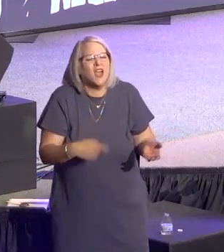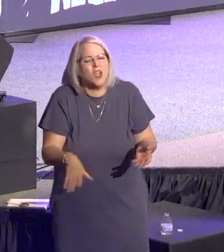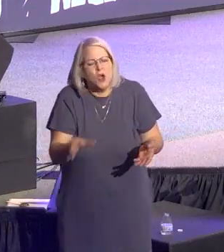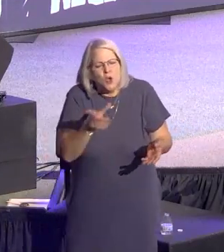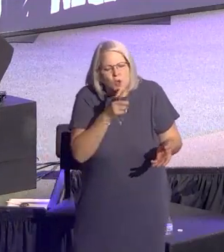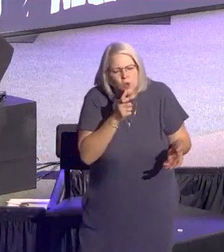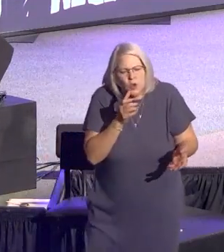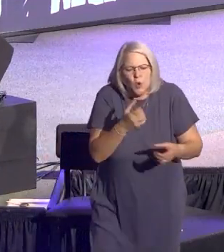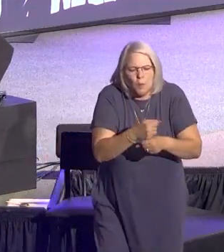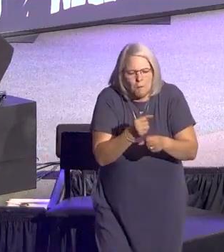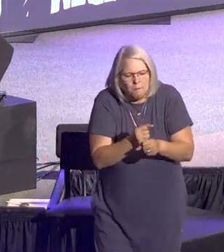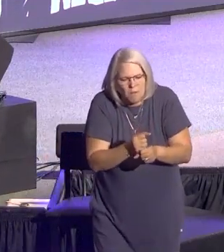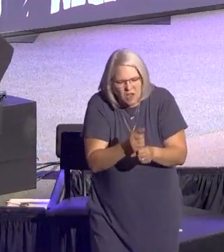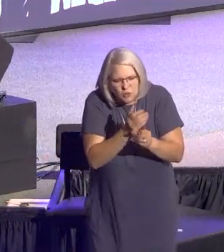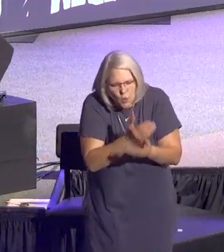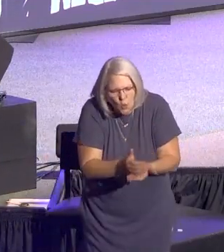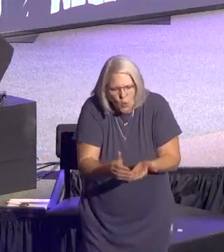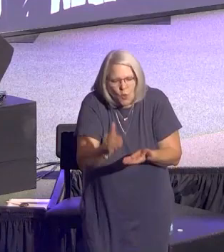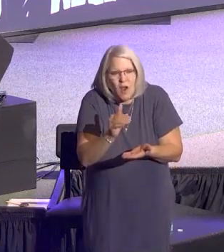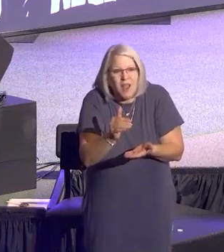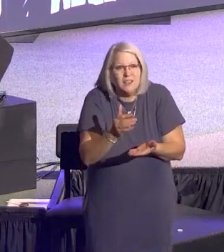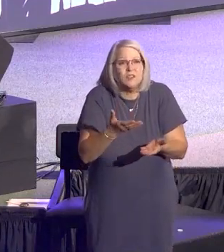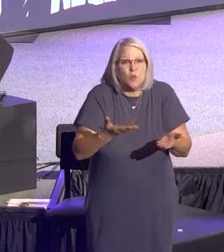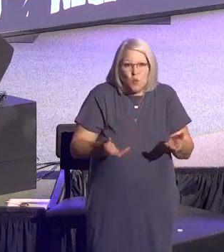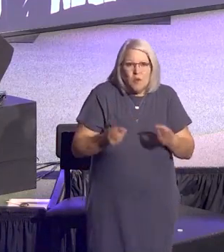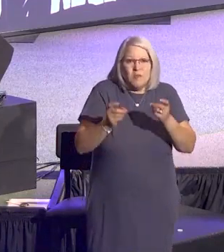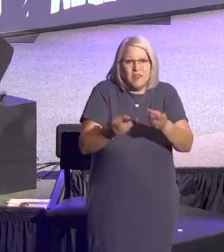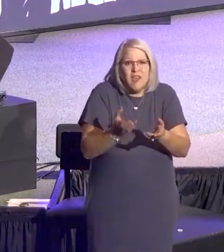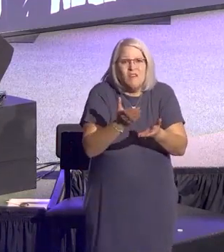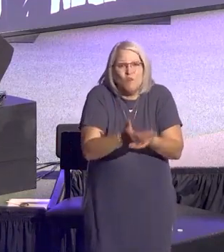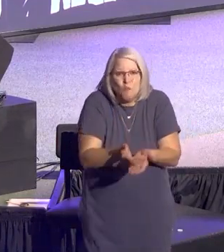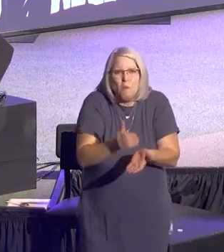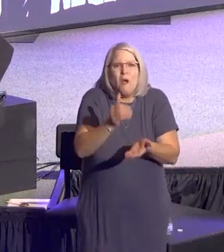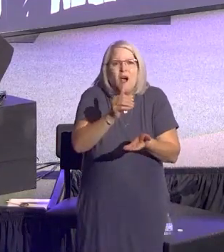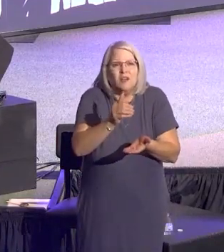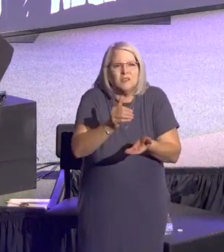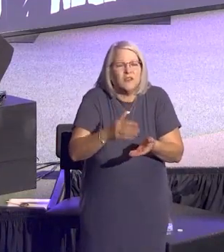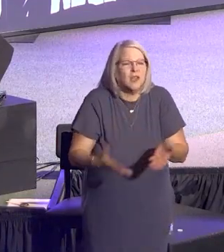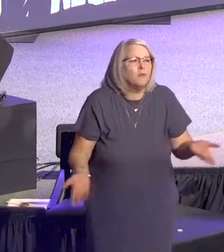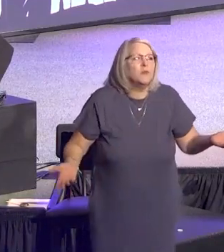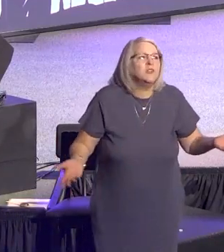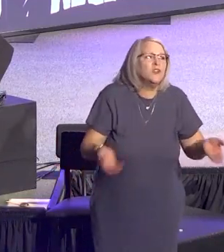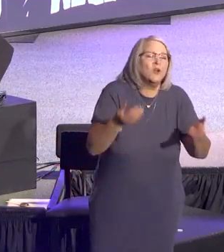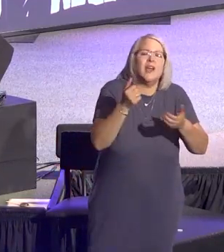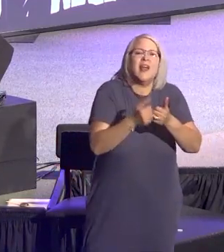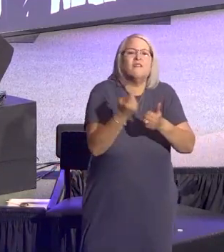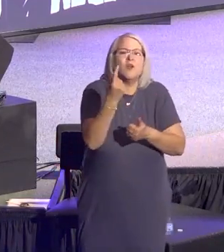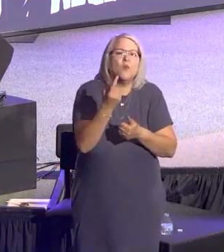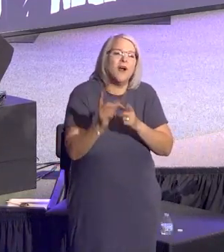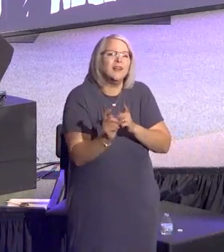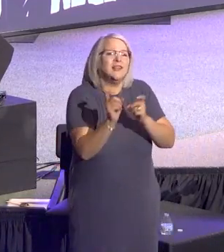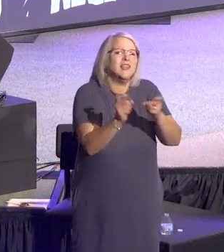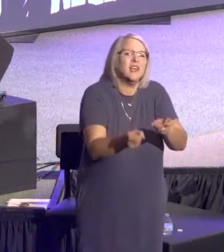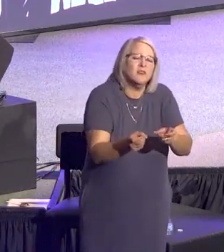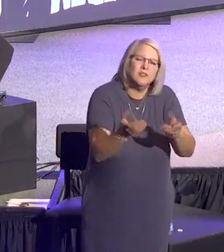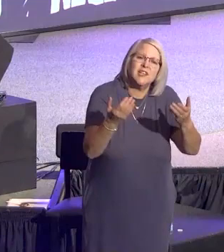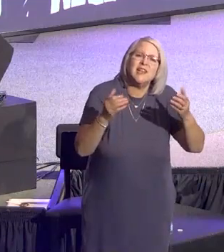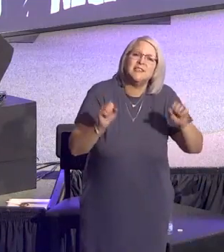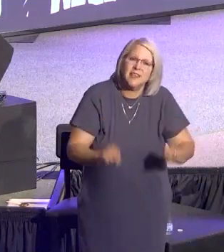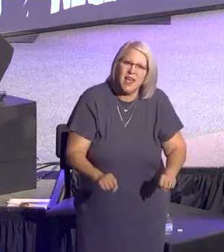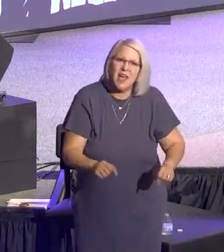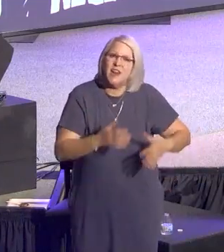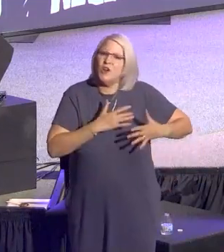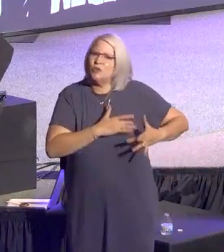reap sparingly, and he who sows bountifully will also reap bountifully. So let each one give as he purposes in his